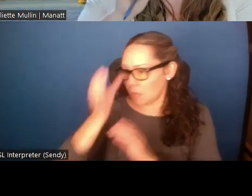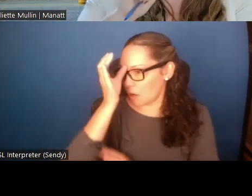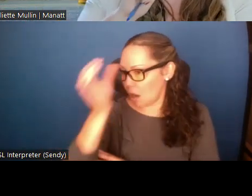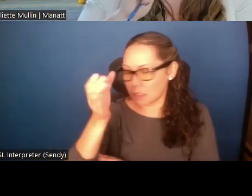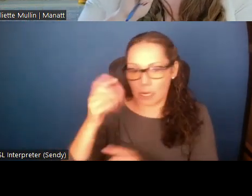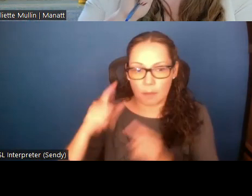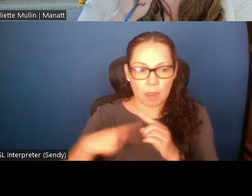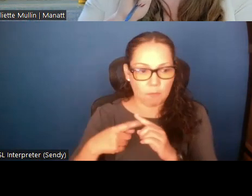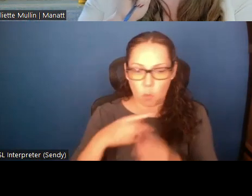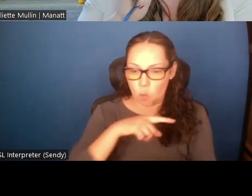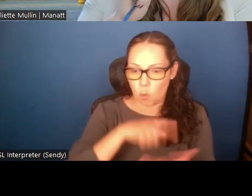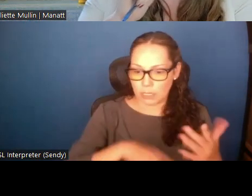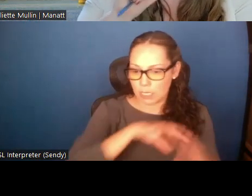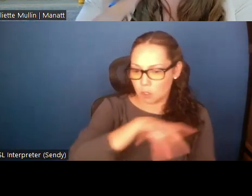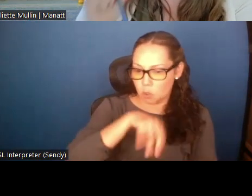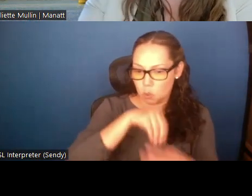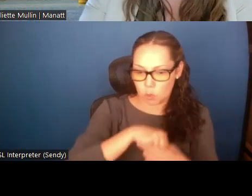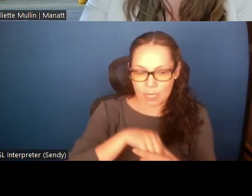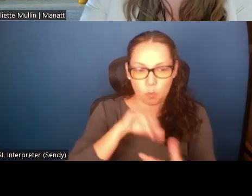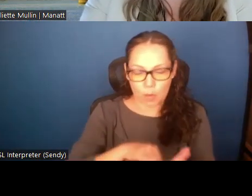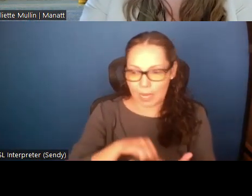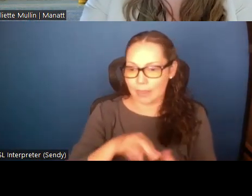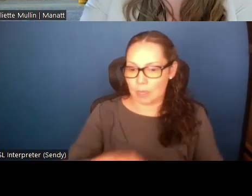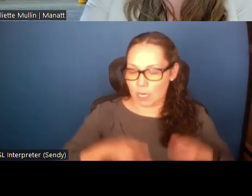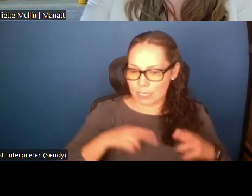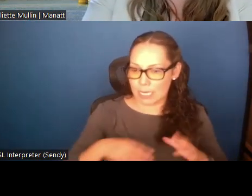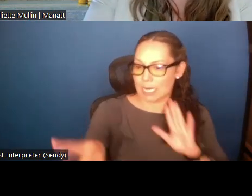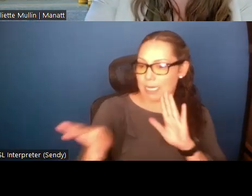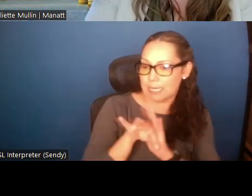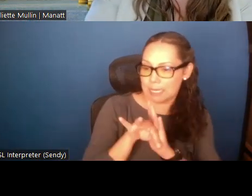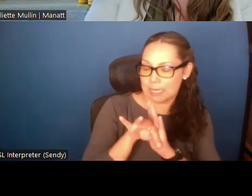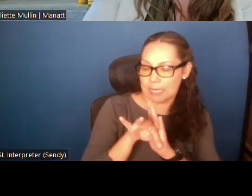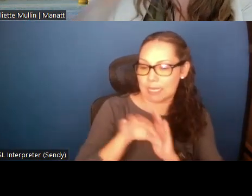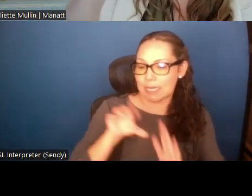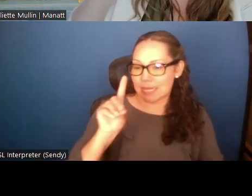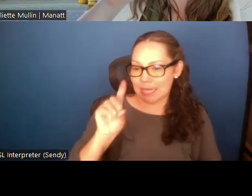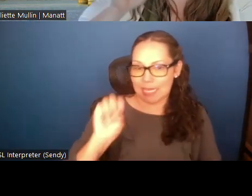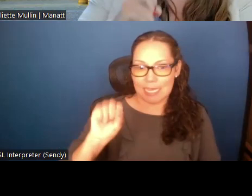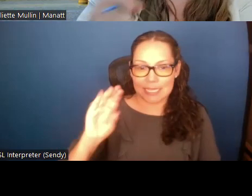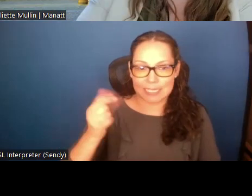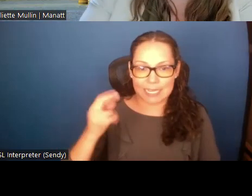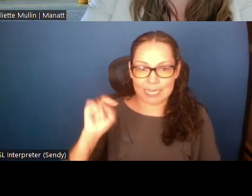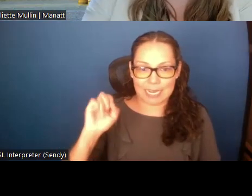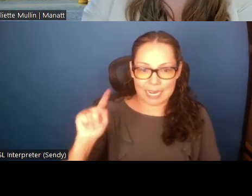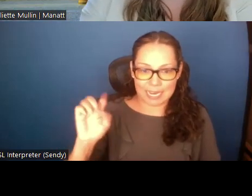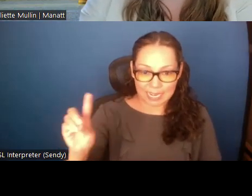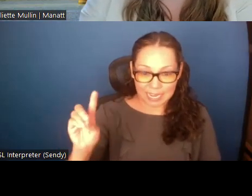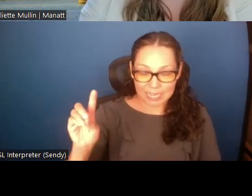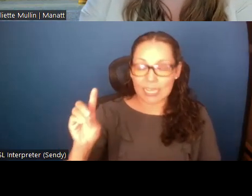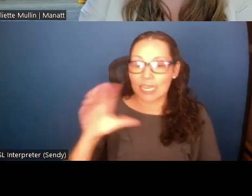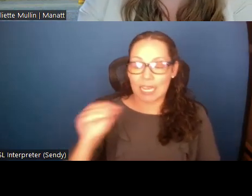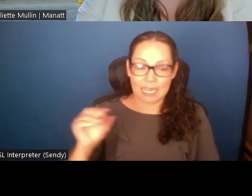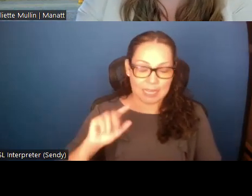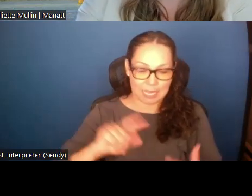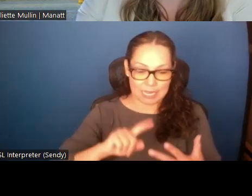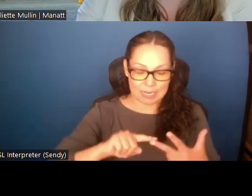included within a resident designated visitor and looking at specifically kind of actually having different categories around